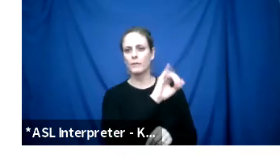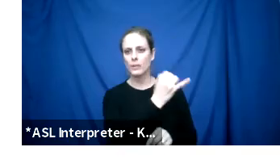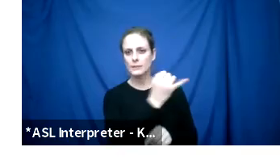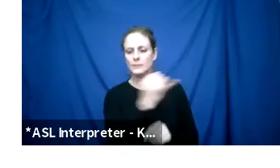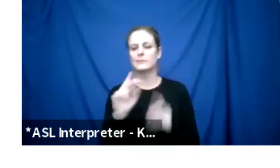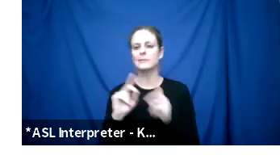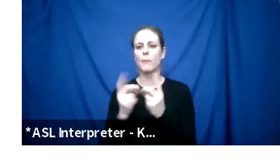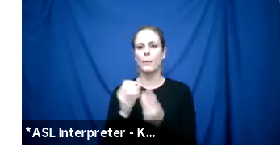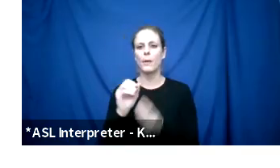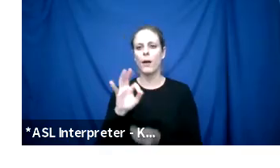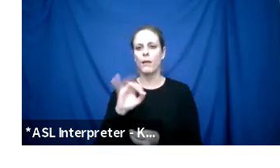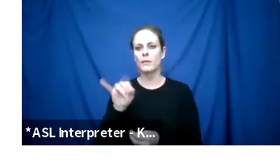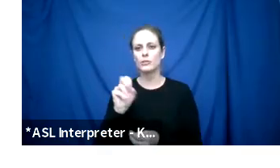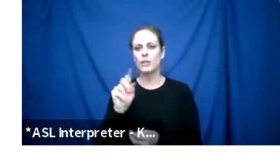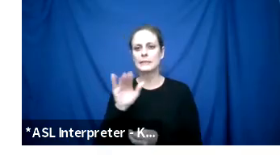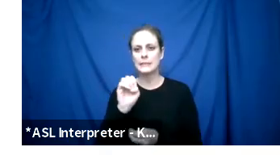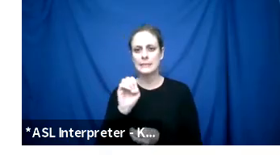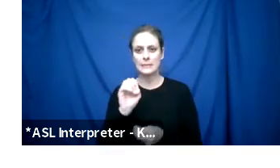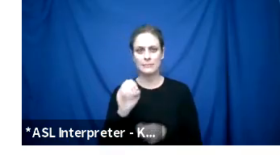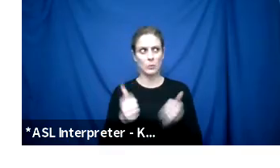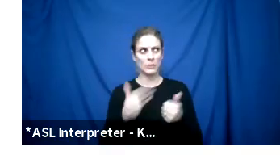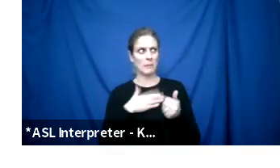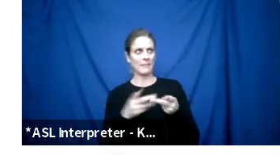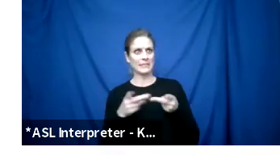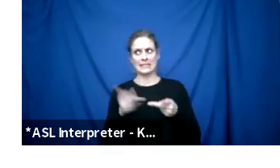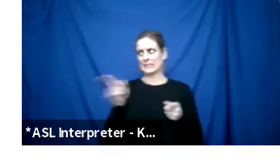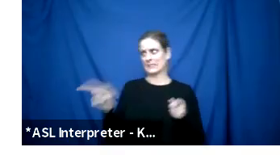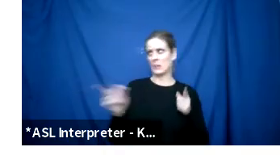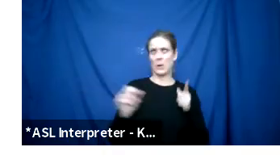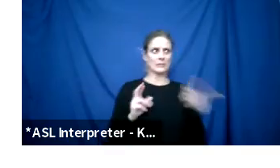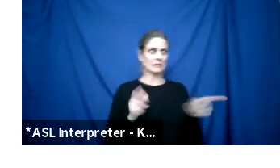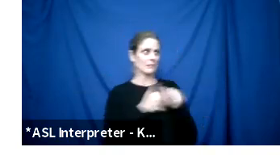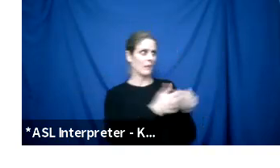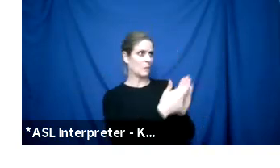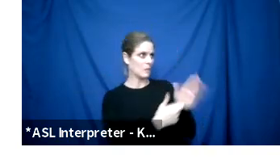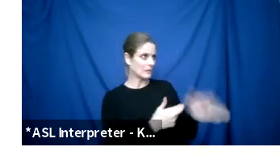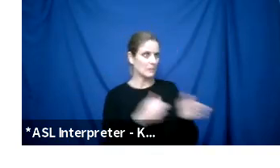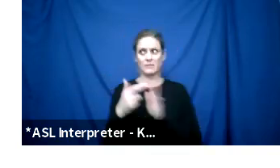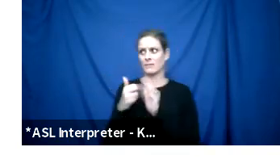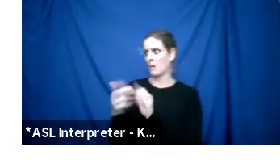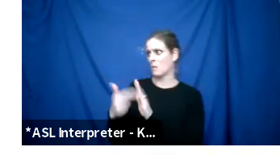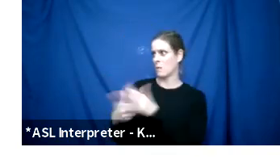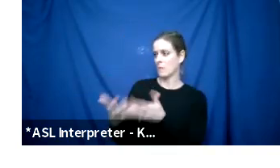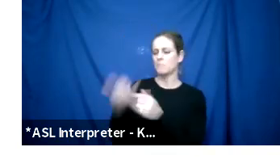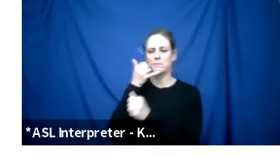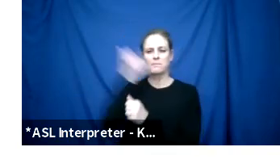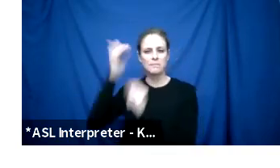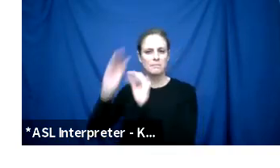your facility would fall under that or not. Okay, so let's move on to the next slide, slide number